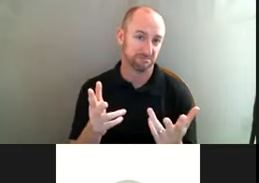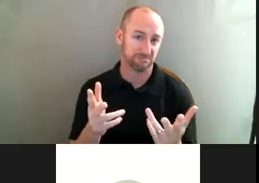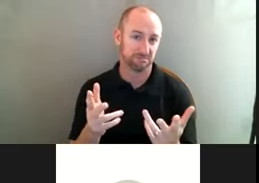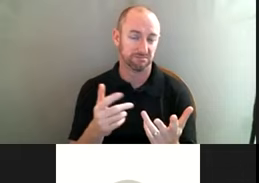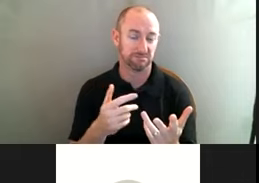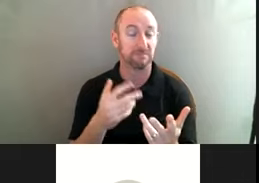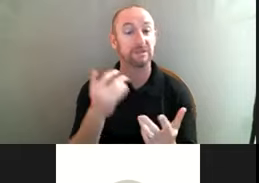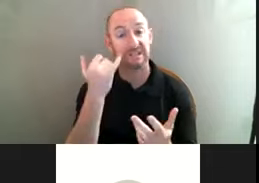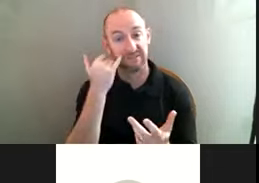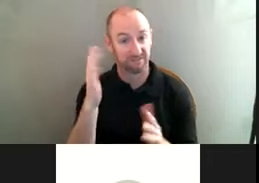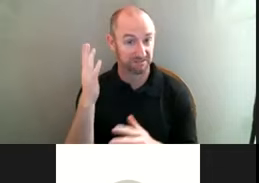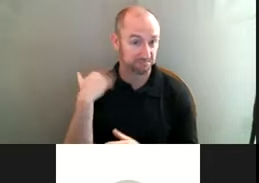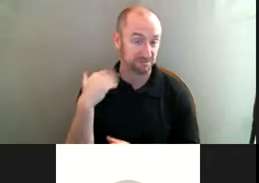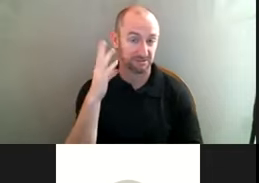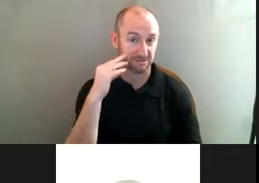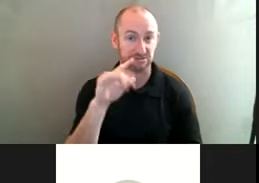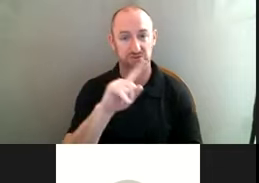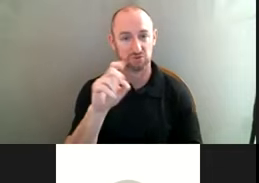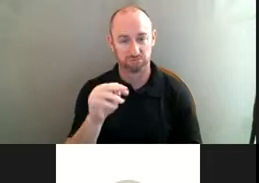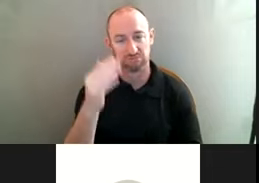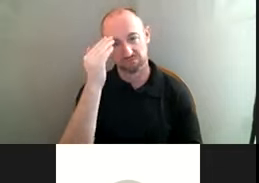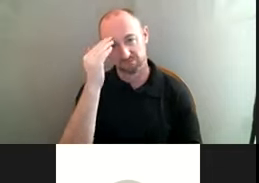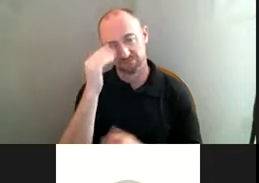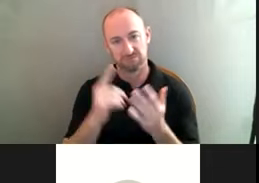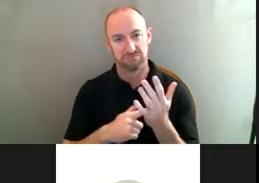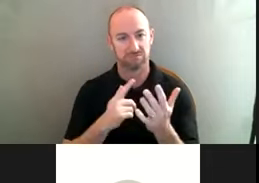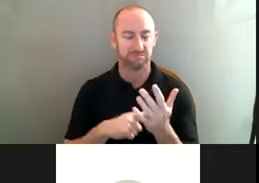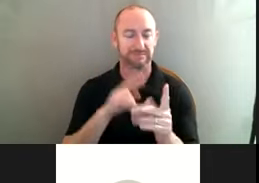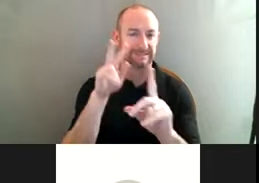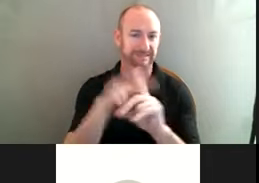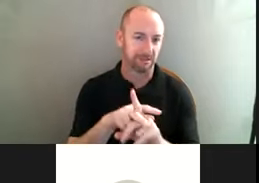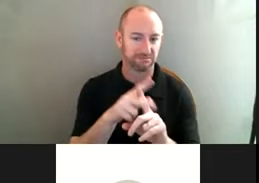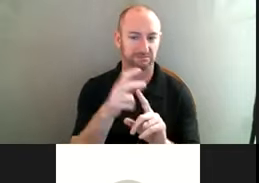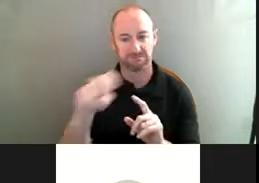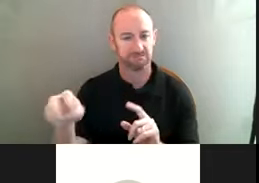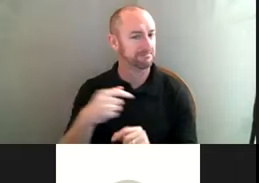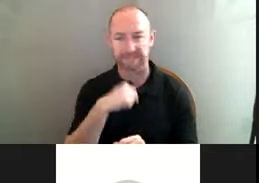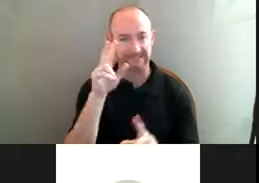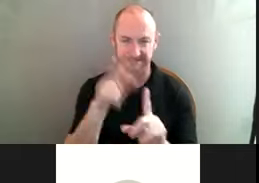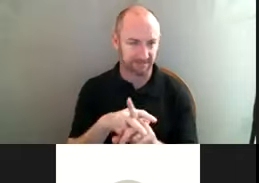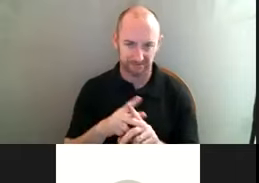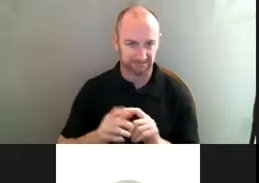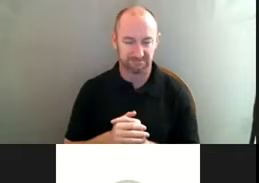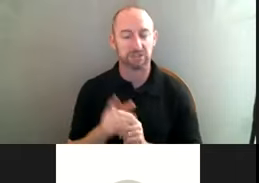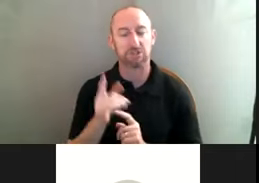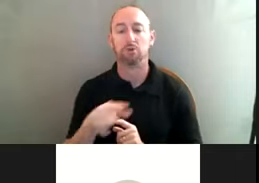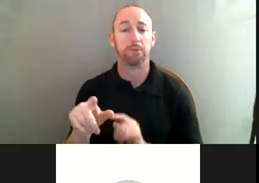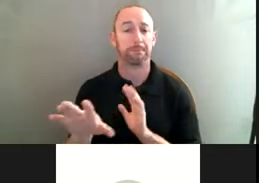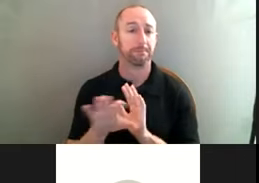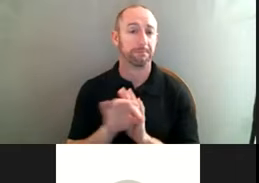if you've done Zoom sessions before, you know, you sometimes get assigned. I'm not gonna do that. You just choose